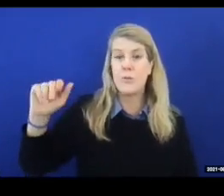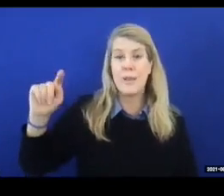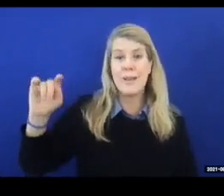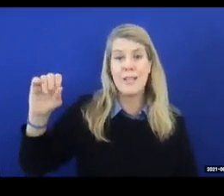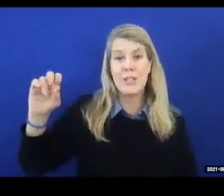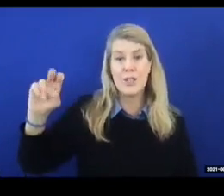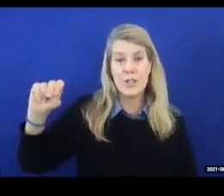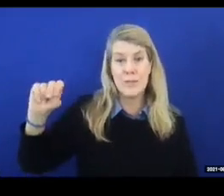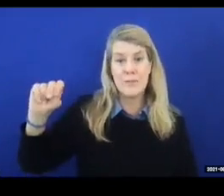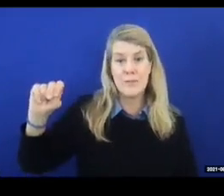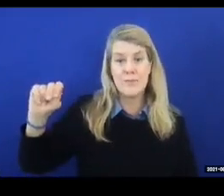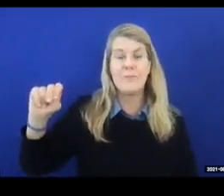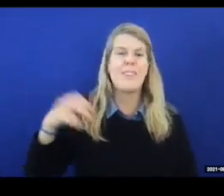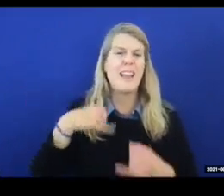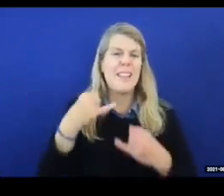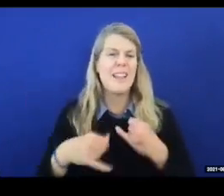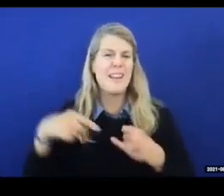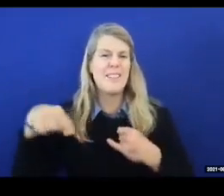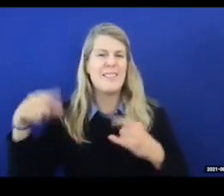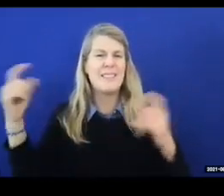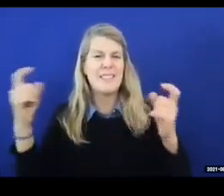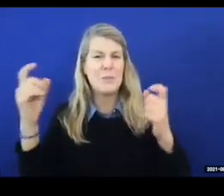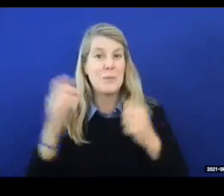smc.edu/graduation at the end of the ceremony.